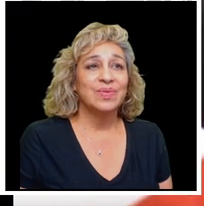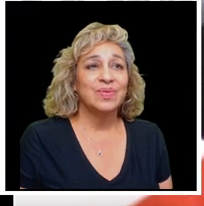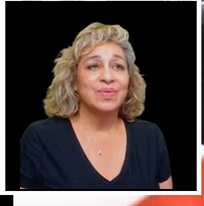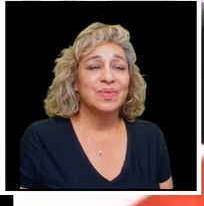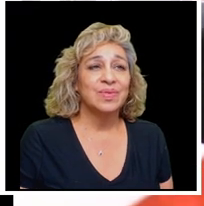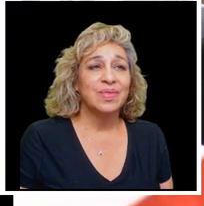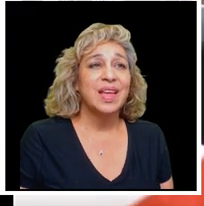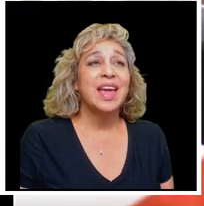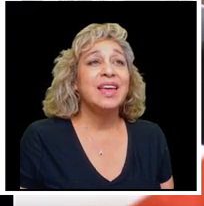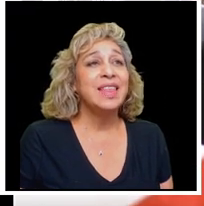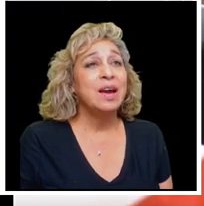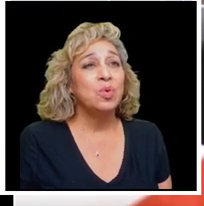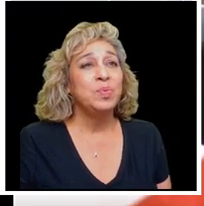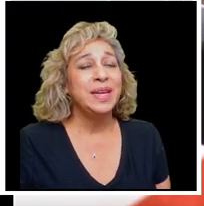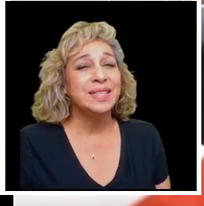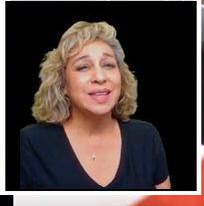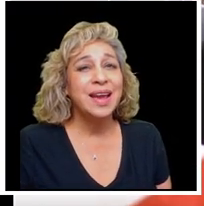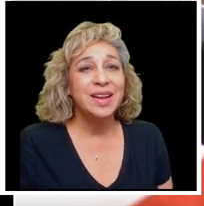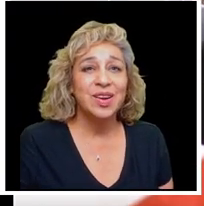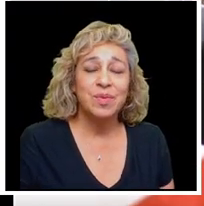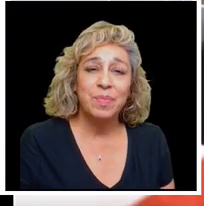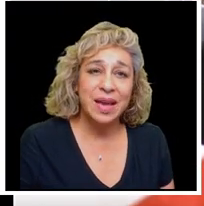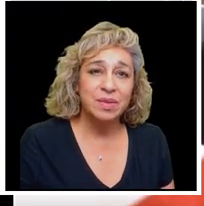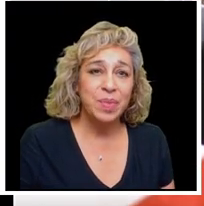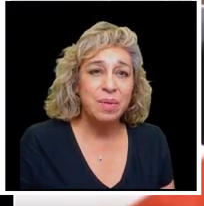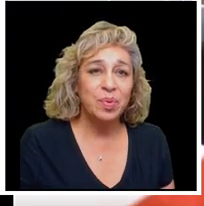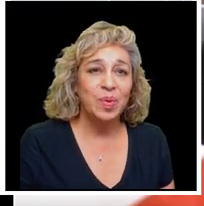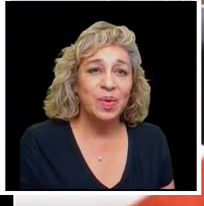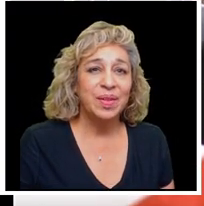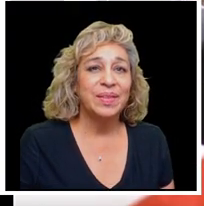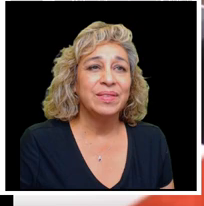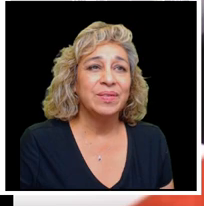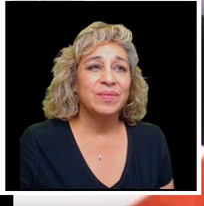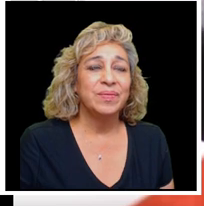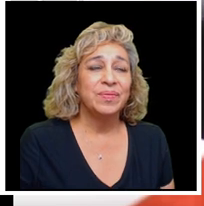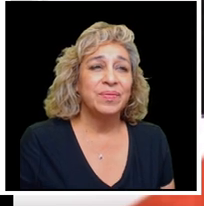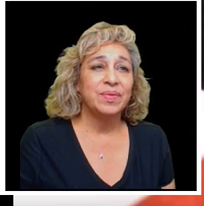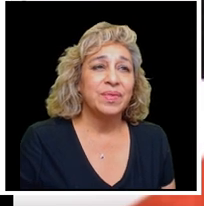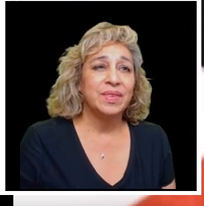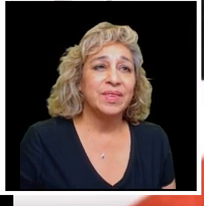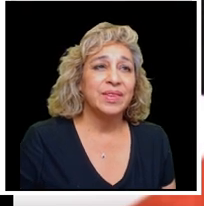and that will be decided on by the people